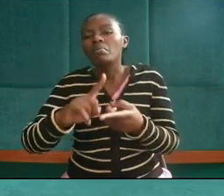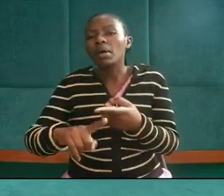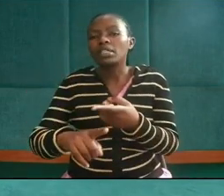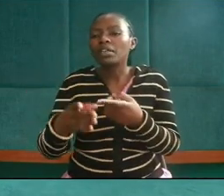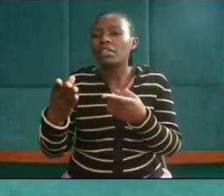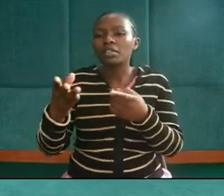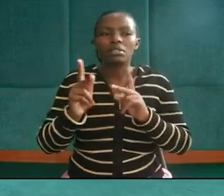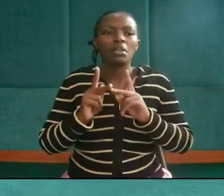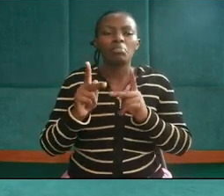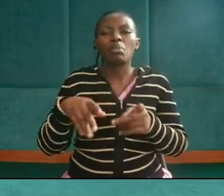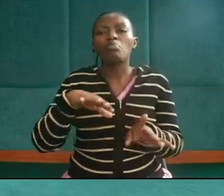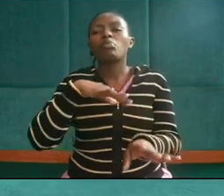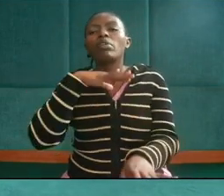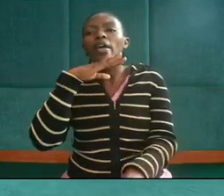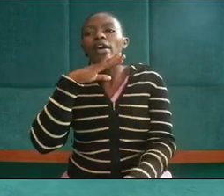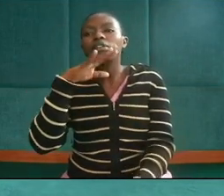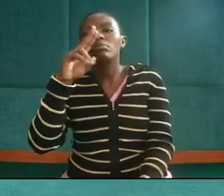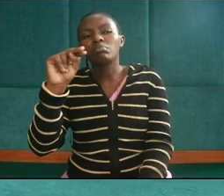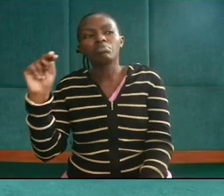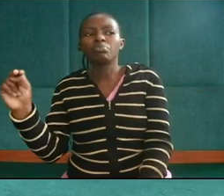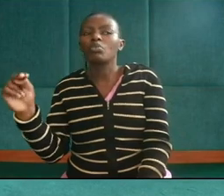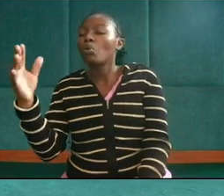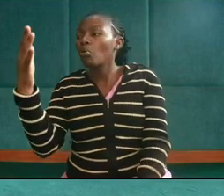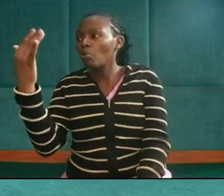die? Why?